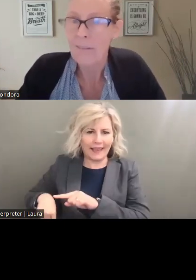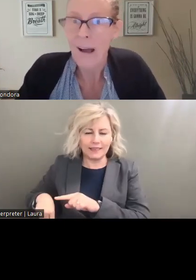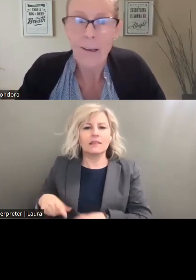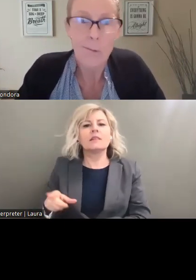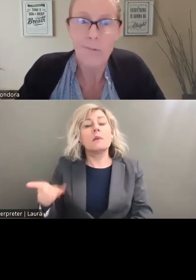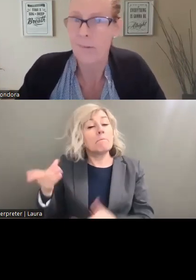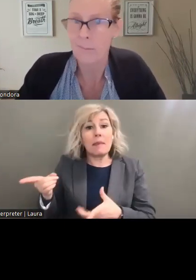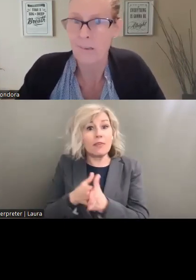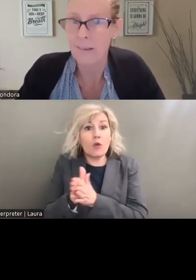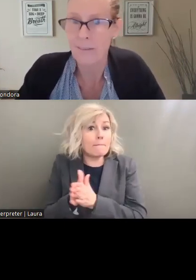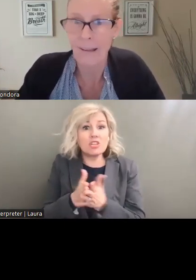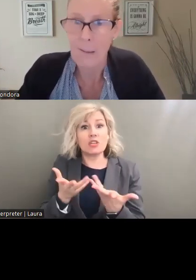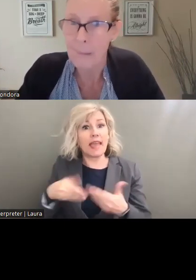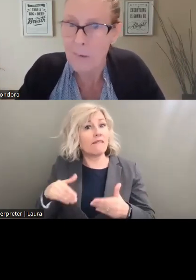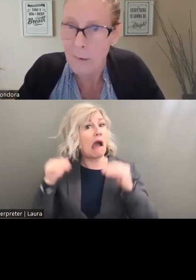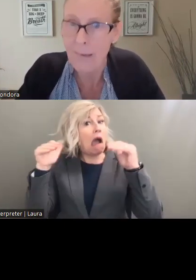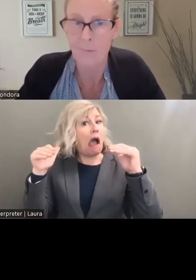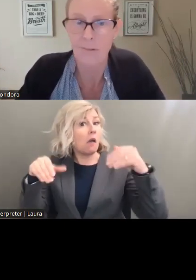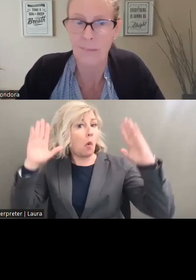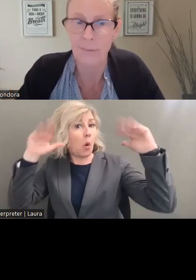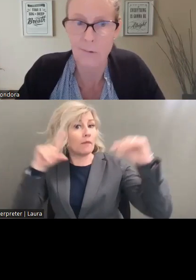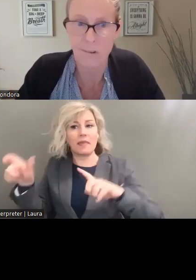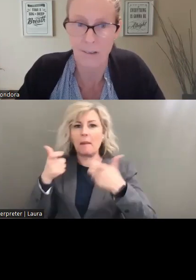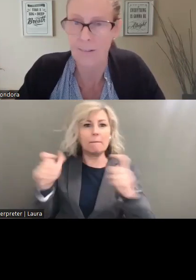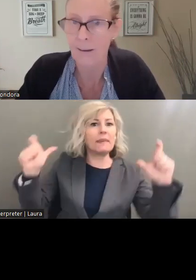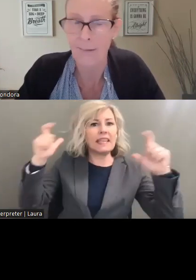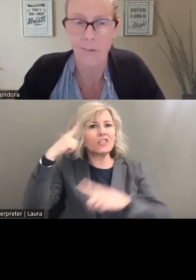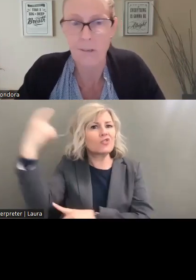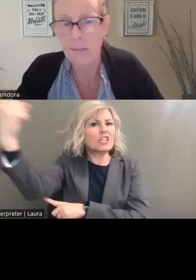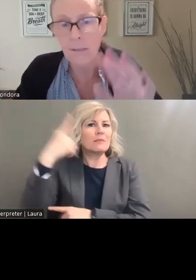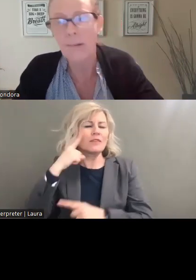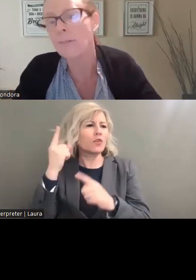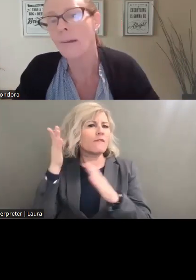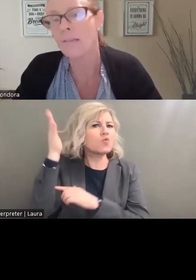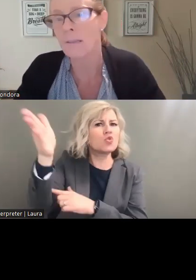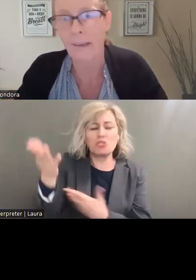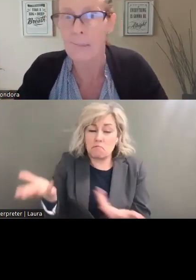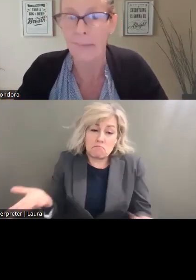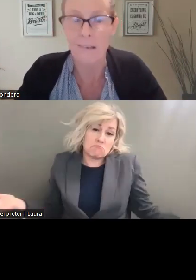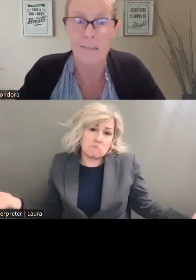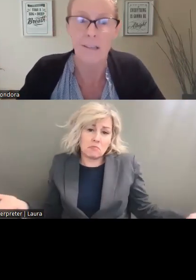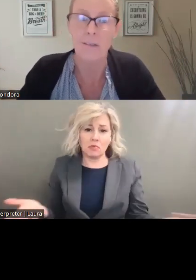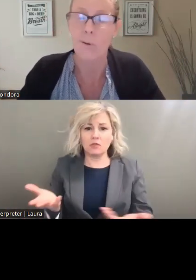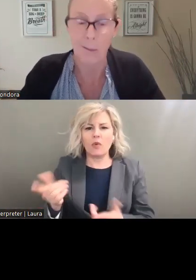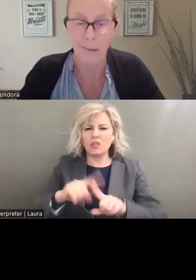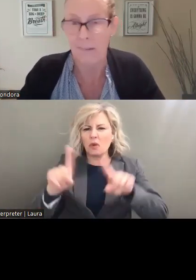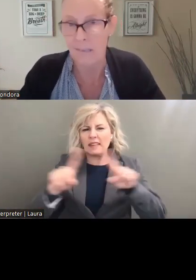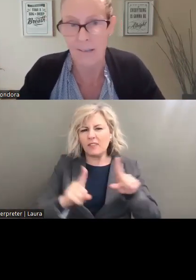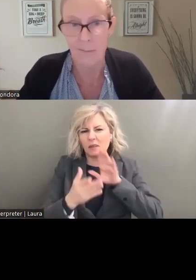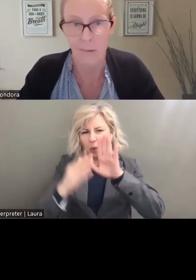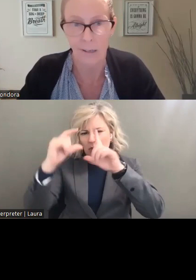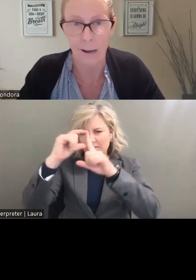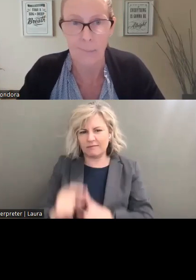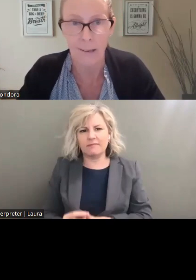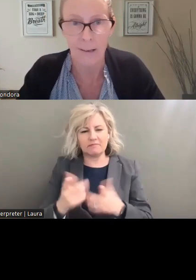They have high hopes for themselves. They have big dreams for the future, right? So just some different ways to think about these, and these will all be in the